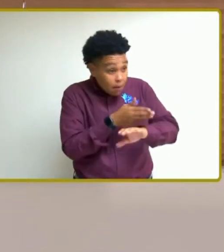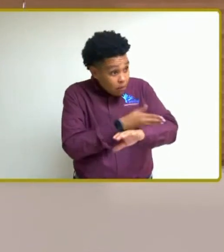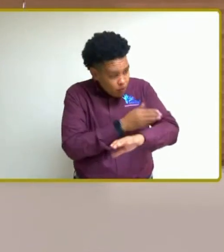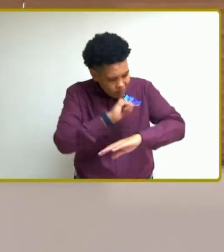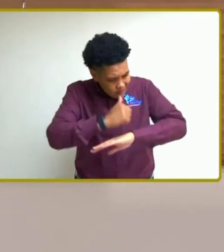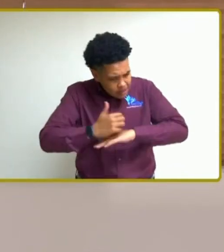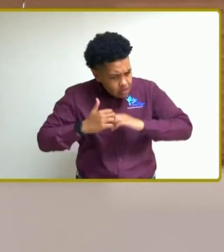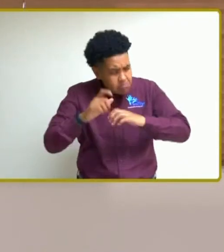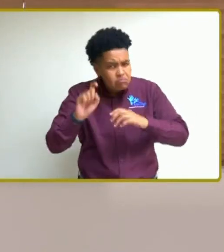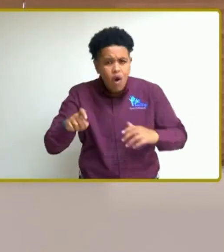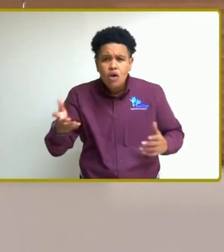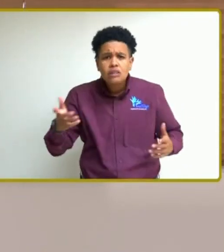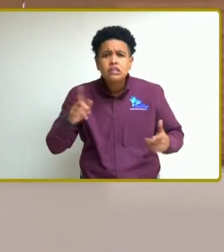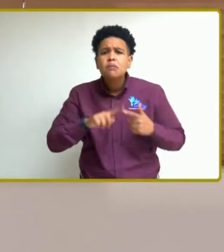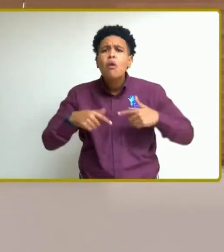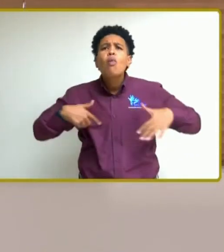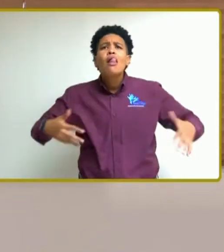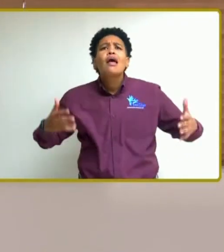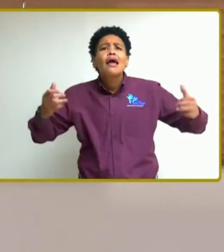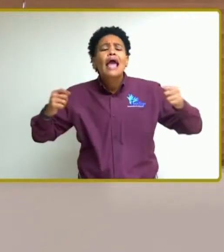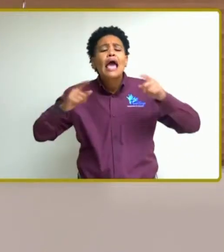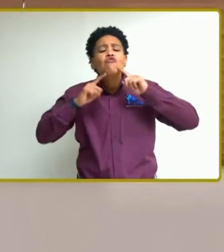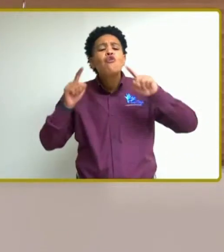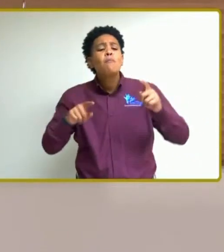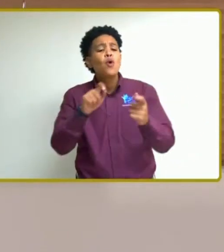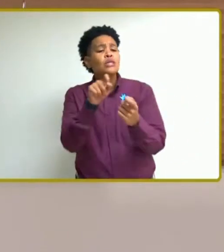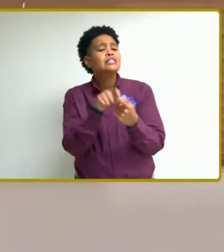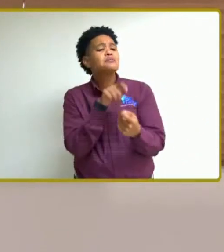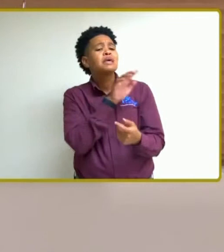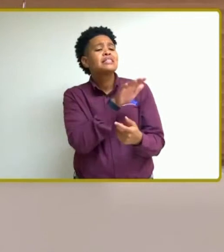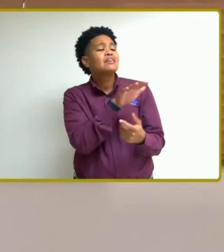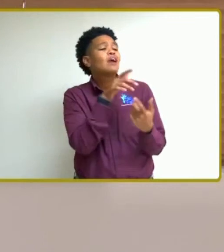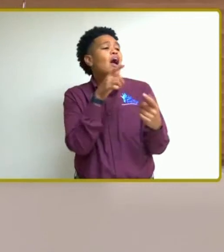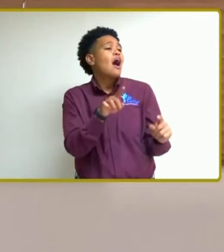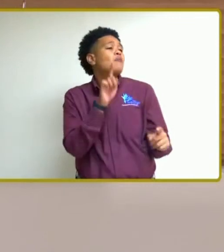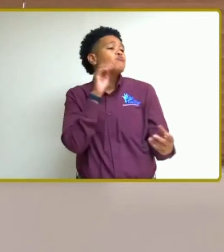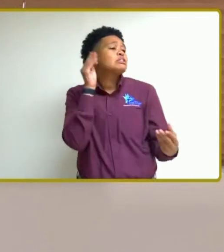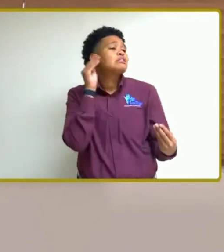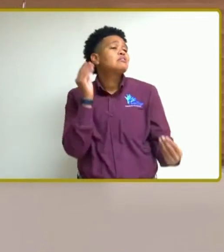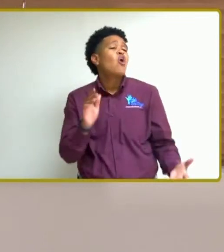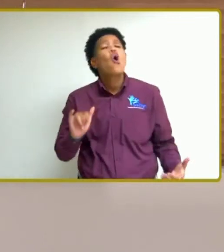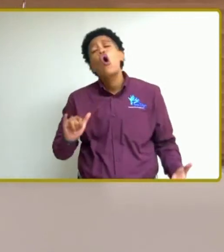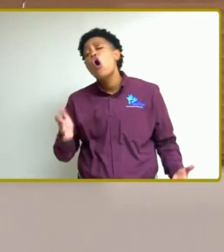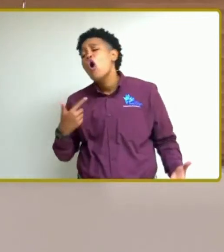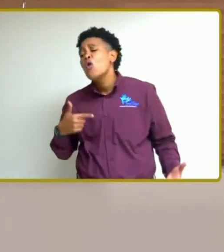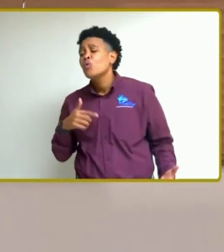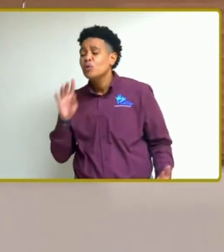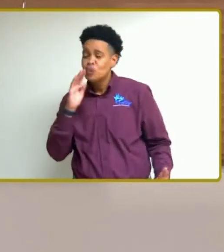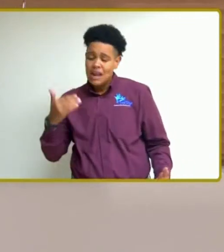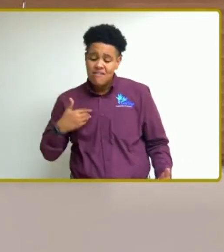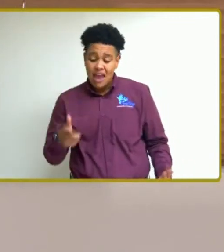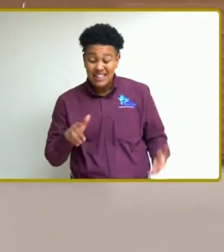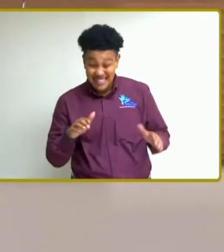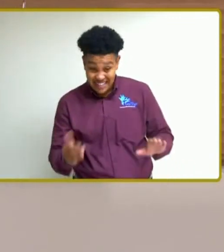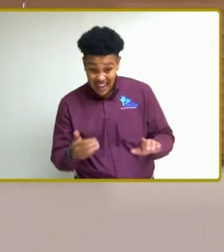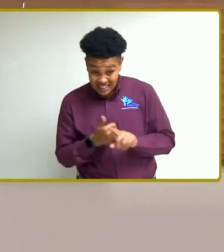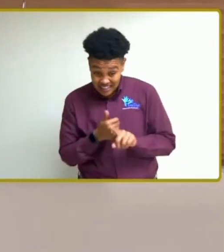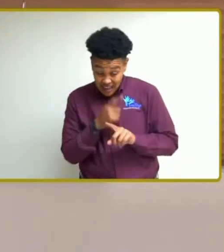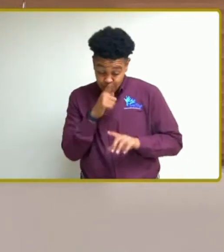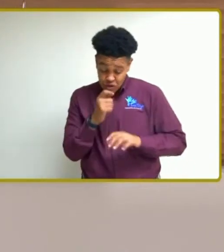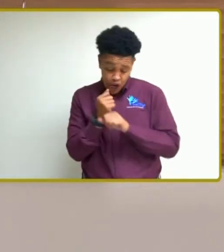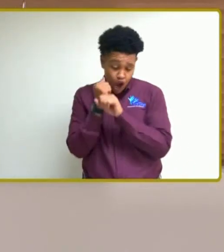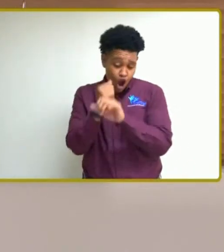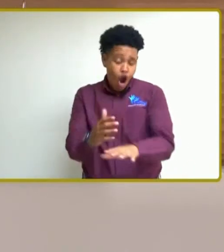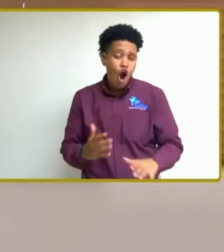have received any reports specifically saying that we would have had deaths that have been